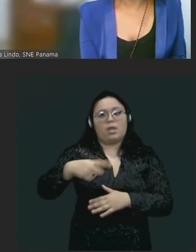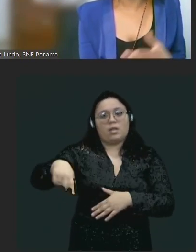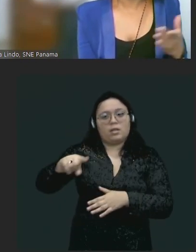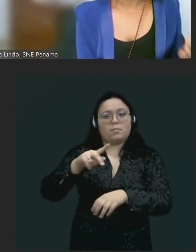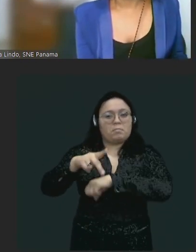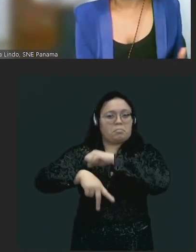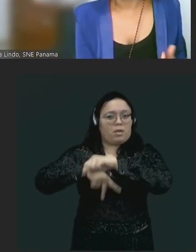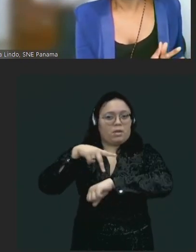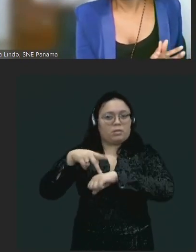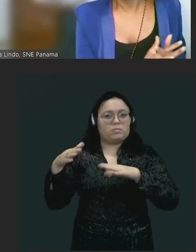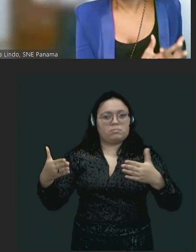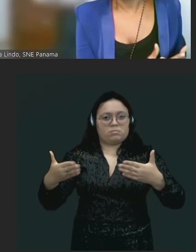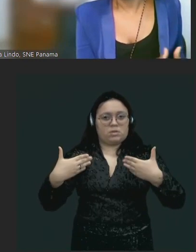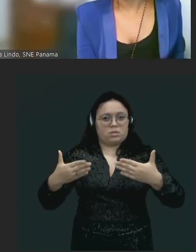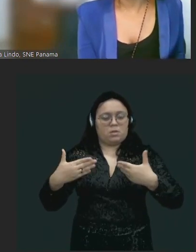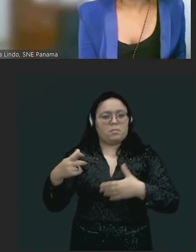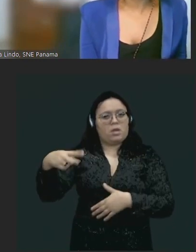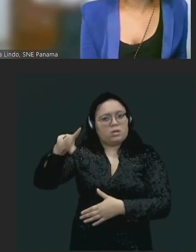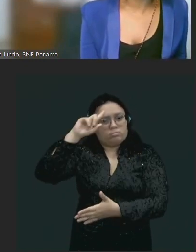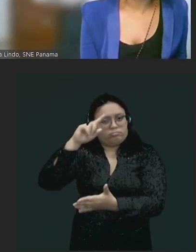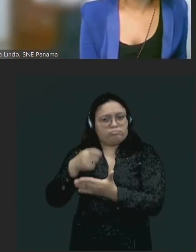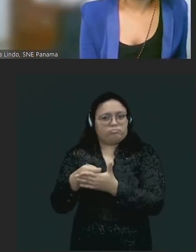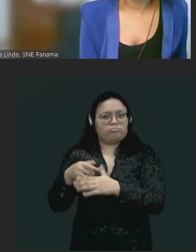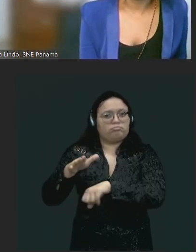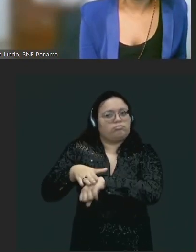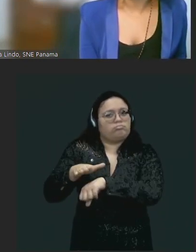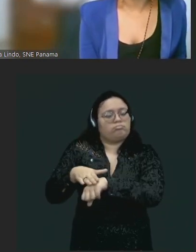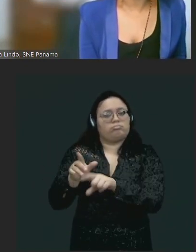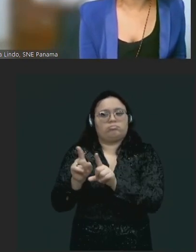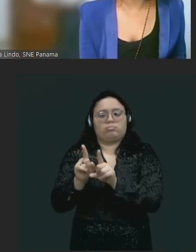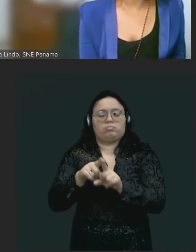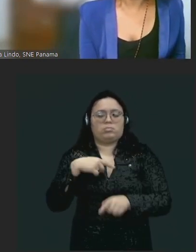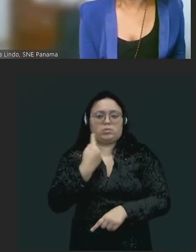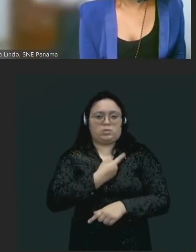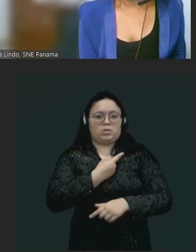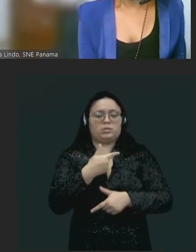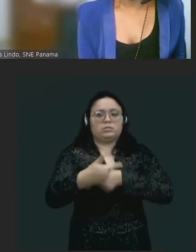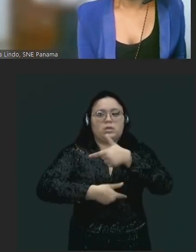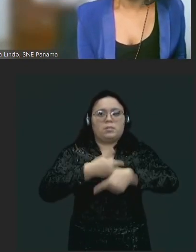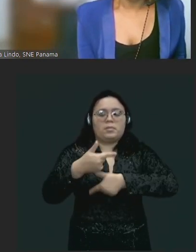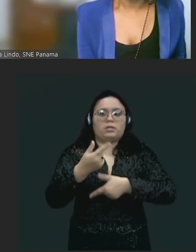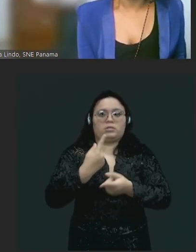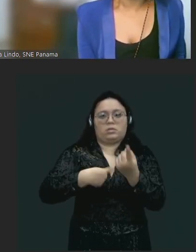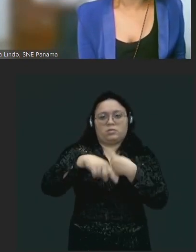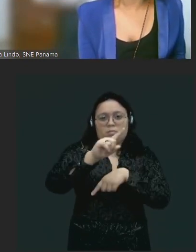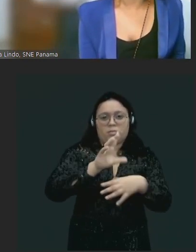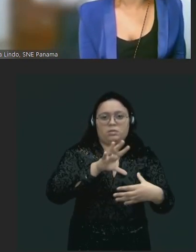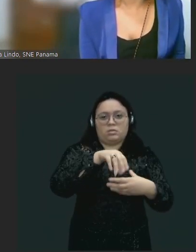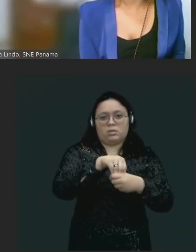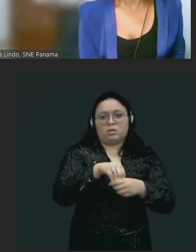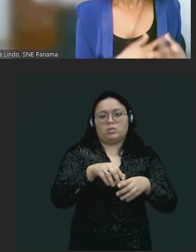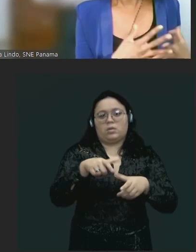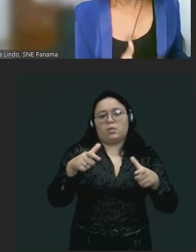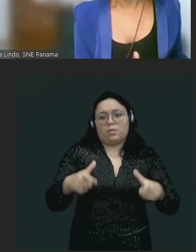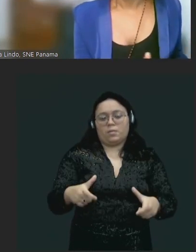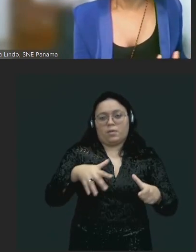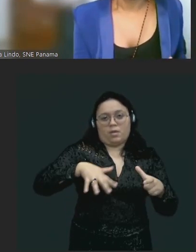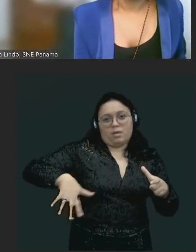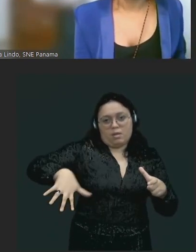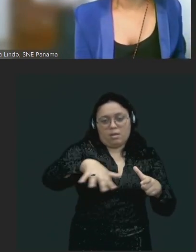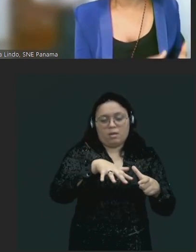have the information required to make their decision. We are working in the development of different memorandums